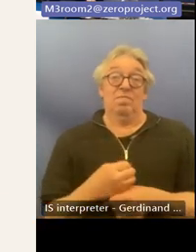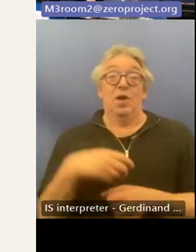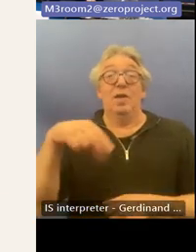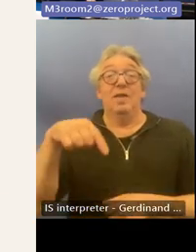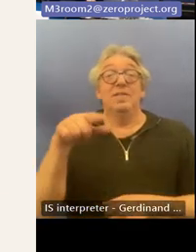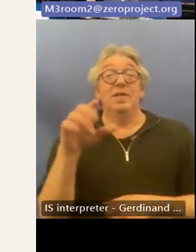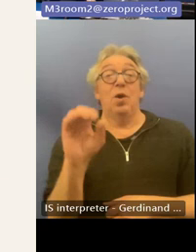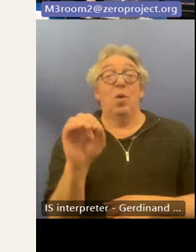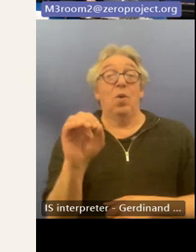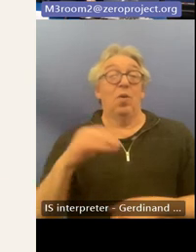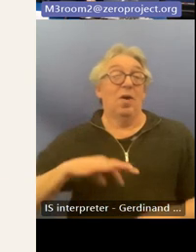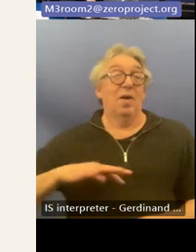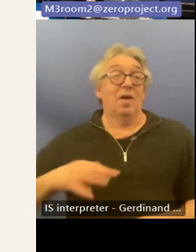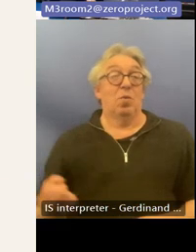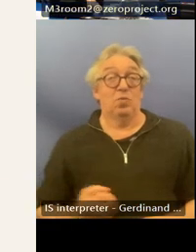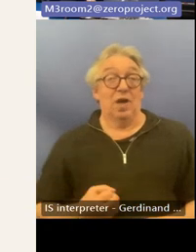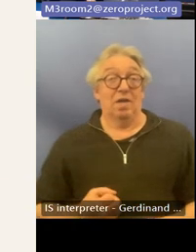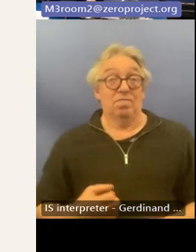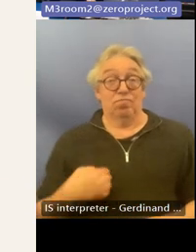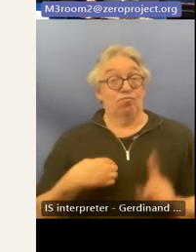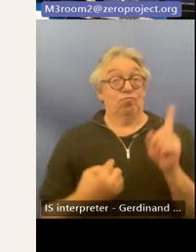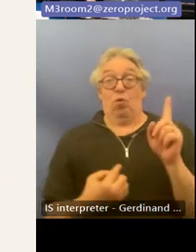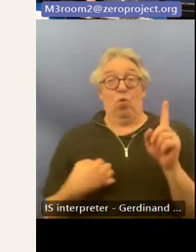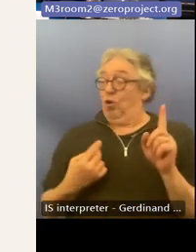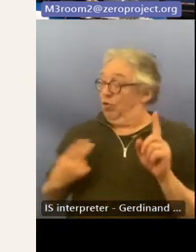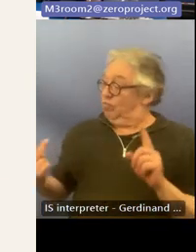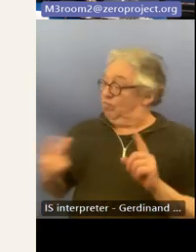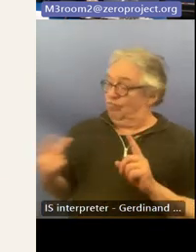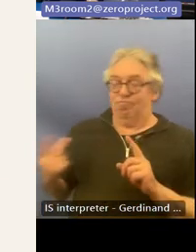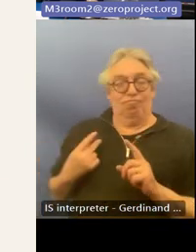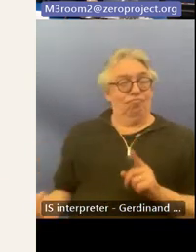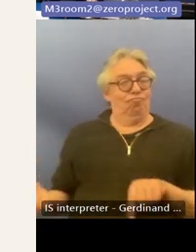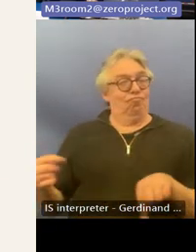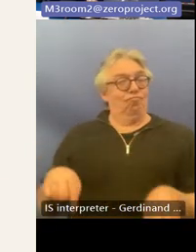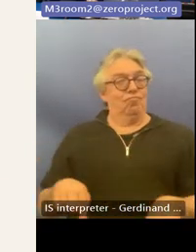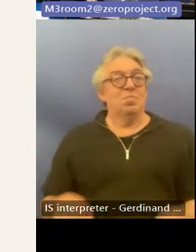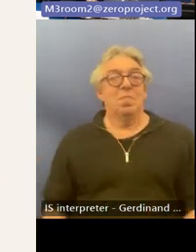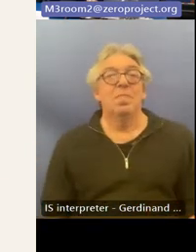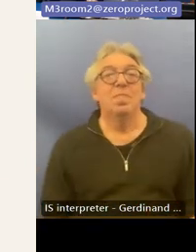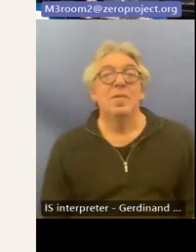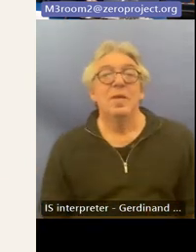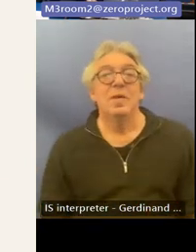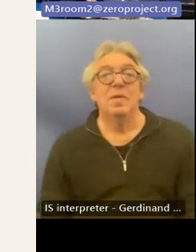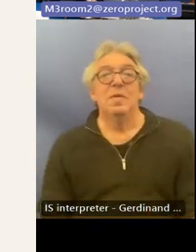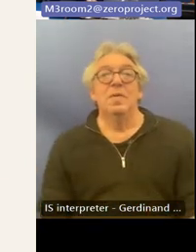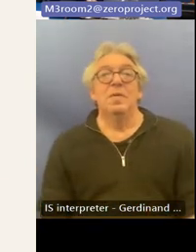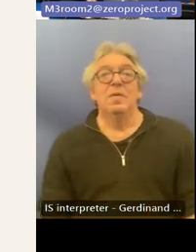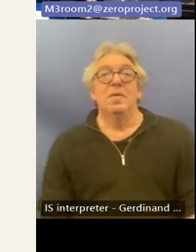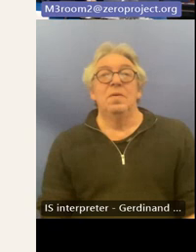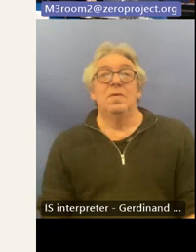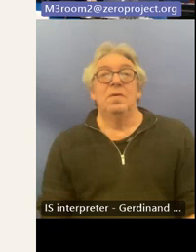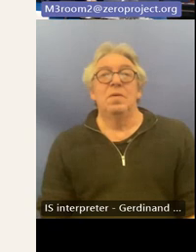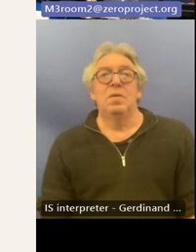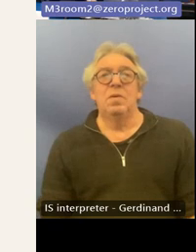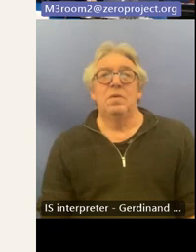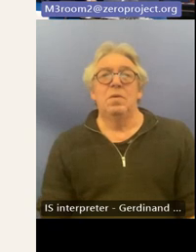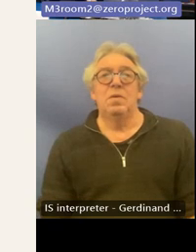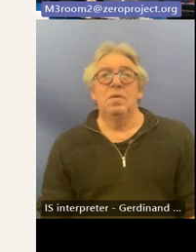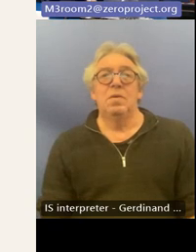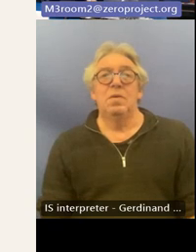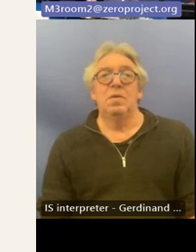country as well. So our work is to share with you on integration strategy for